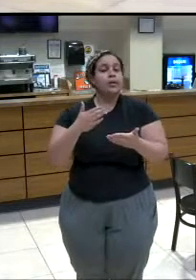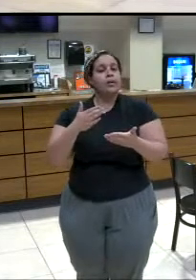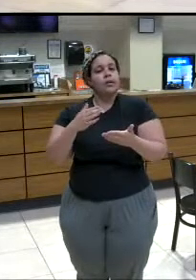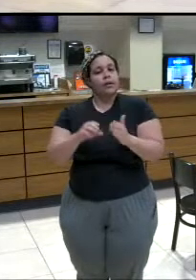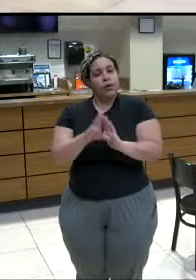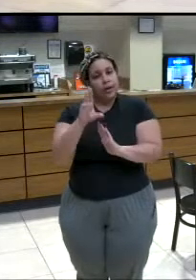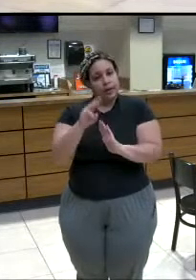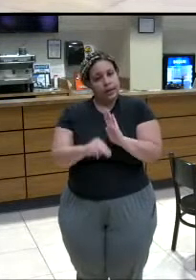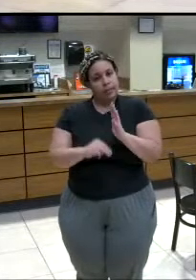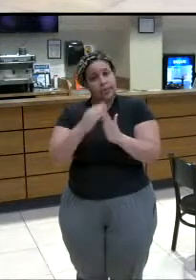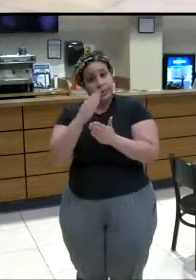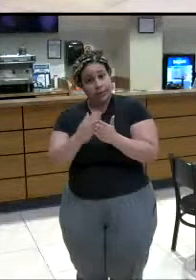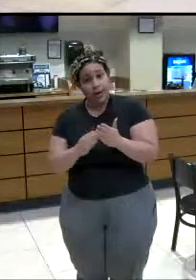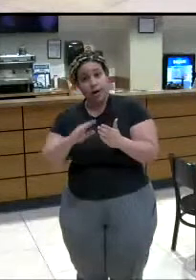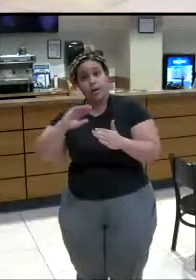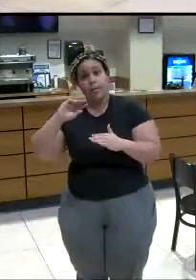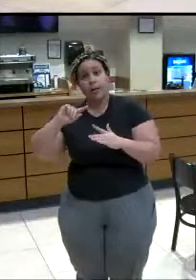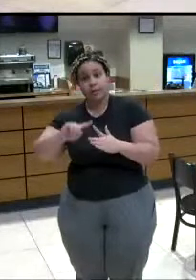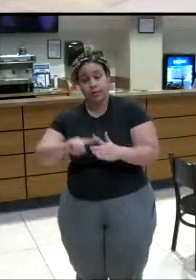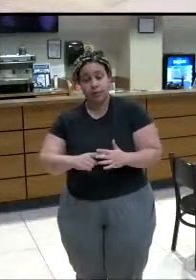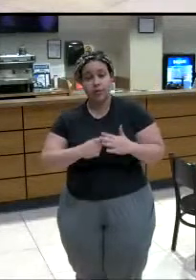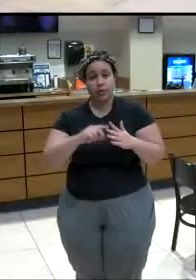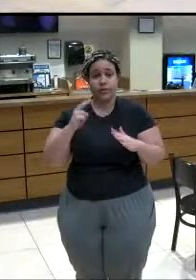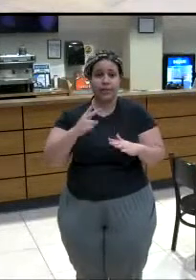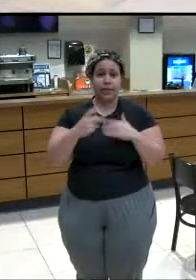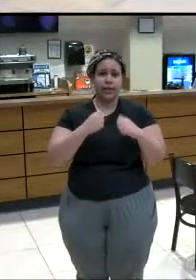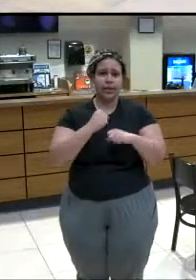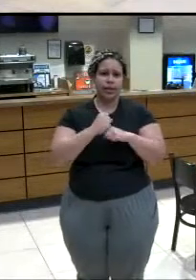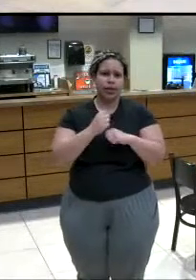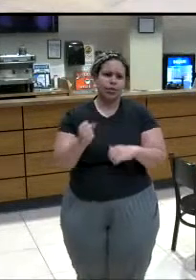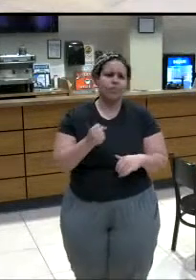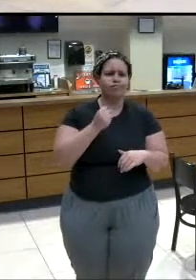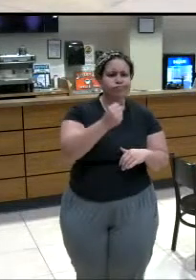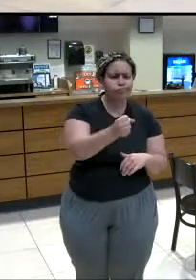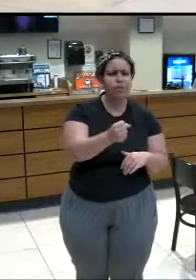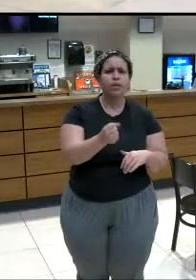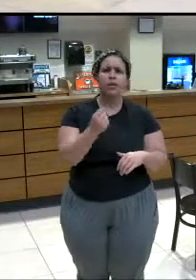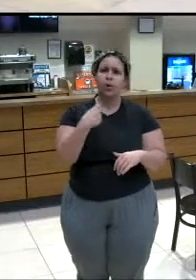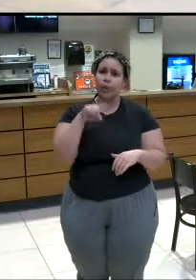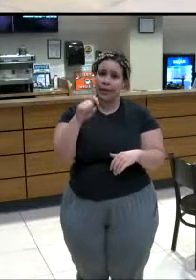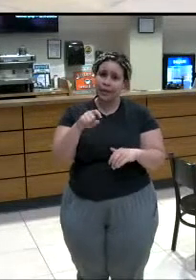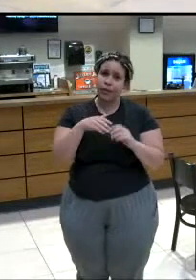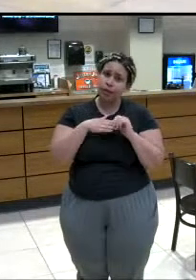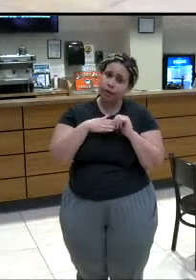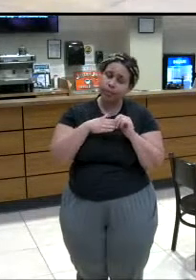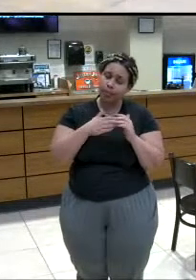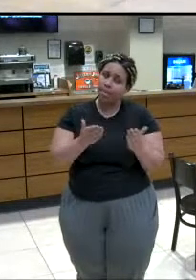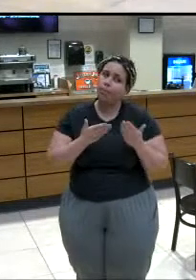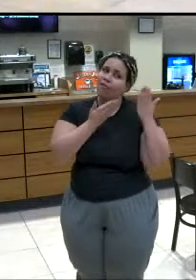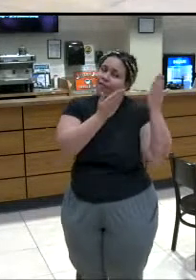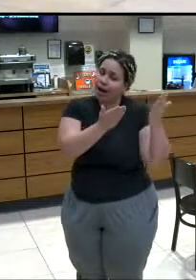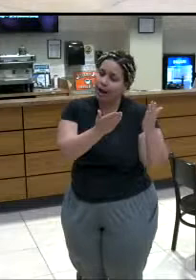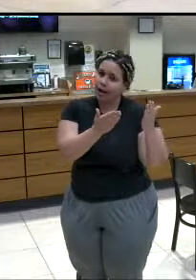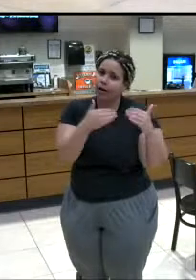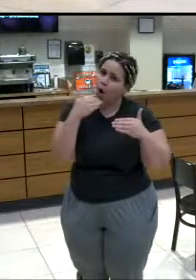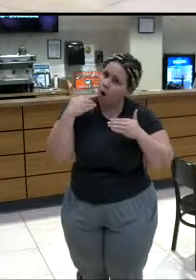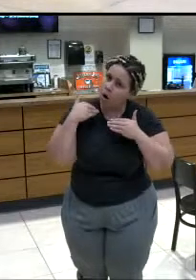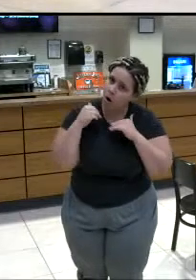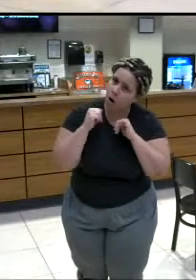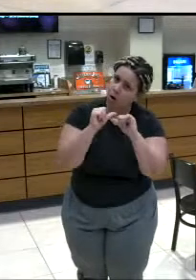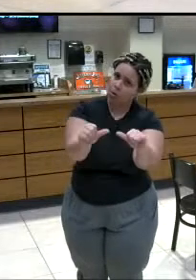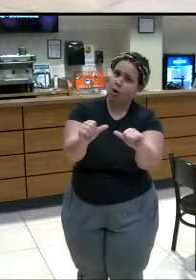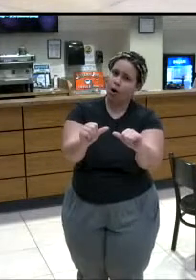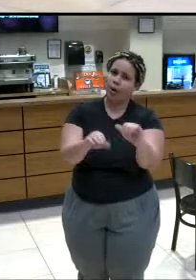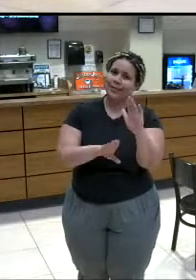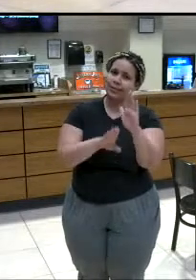second year of implementation, we still need to be able to provide ongoing professional development for those teachers. And then when we